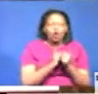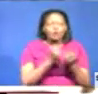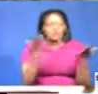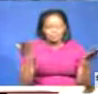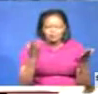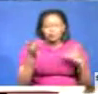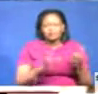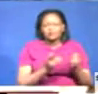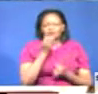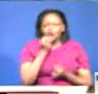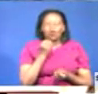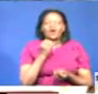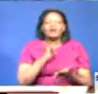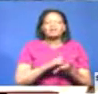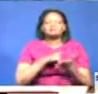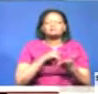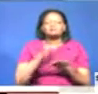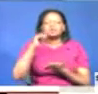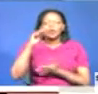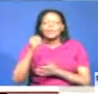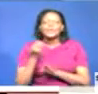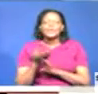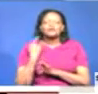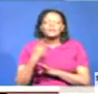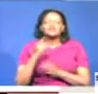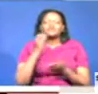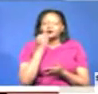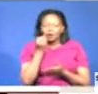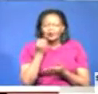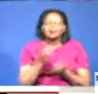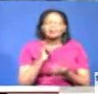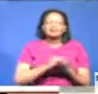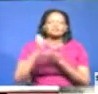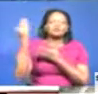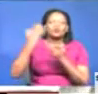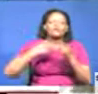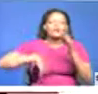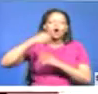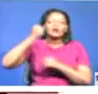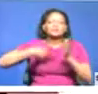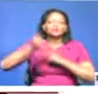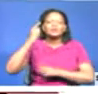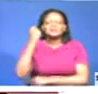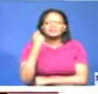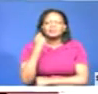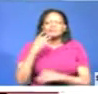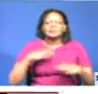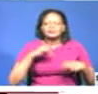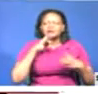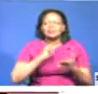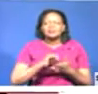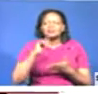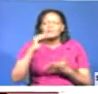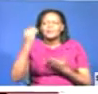vyakula vilivyoimarishwa kisayansi kabla vyakula vya aina hiyo vinavyoagizwa kutoka nje vianze kuuzwa humu nchini. People say that GM causes